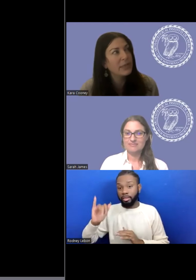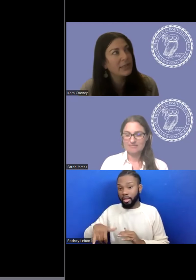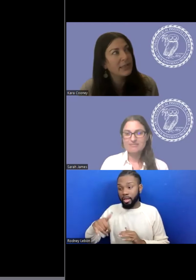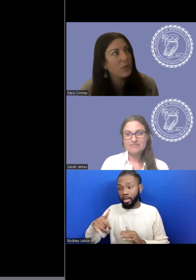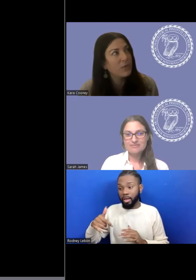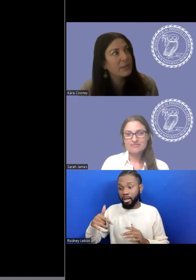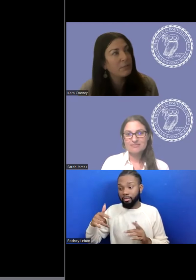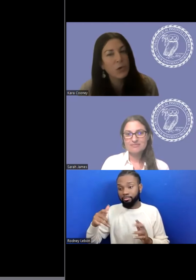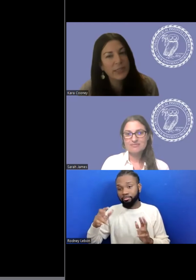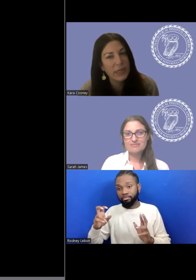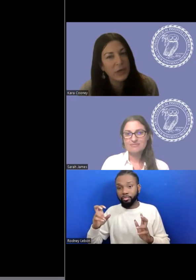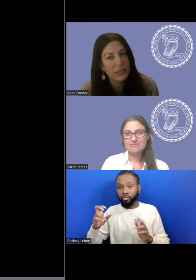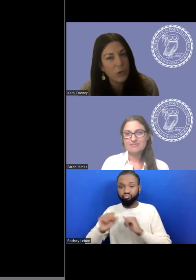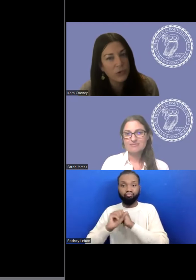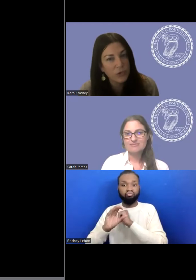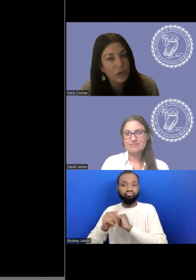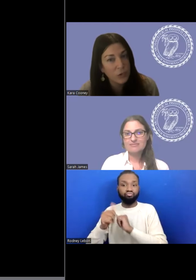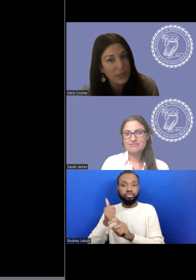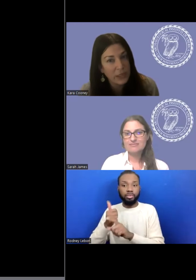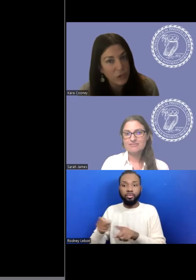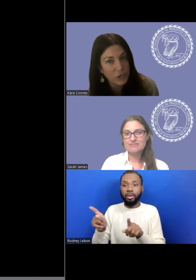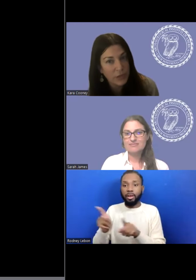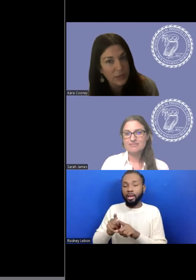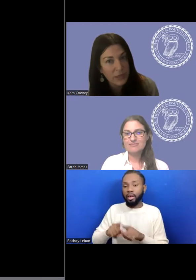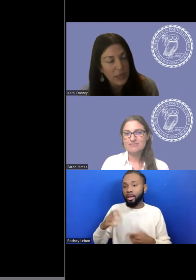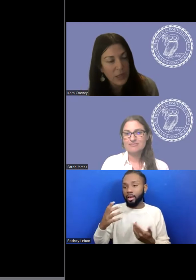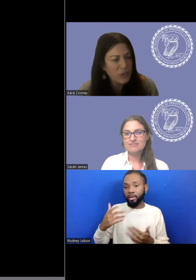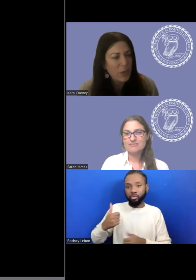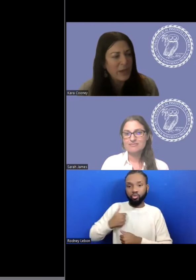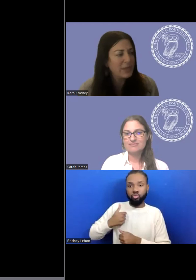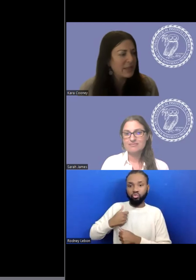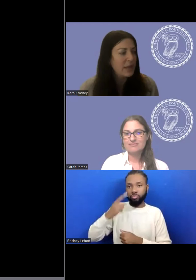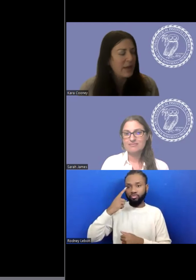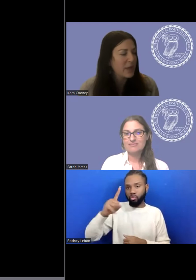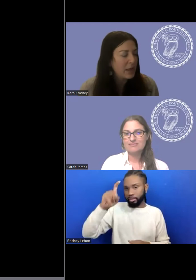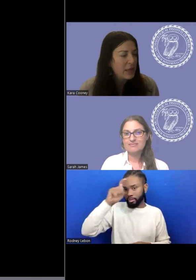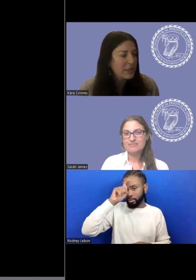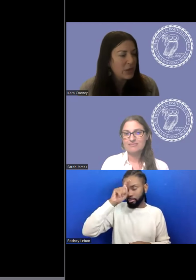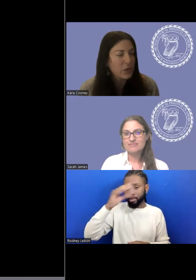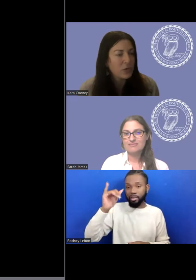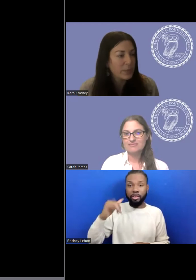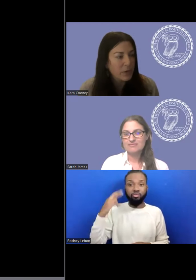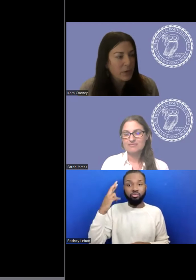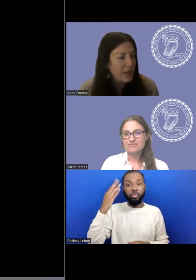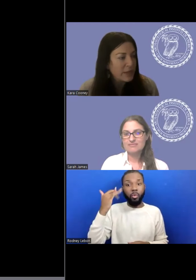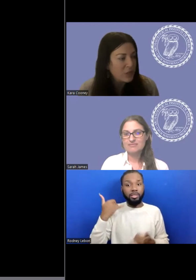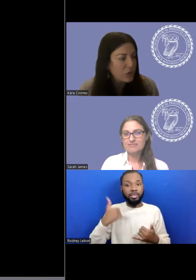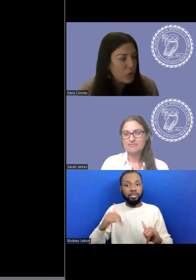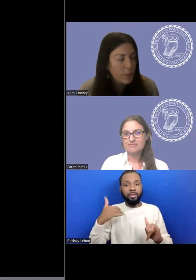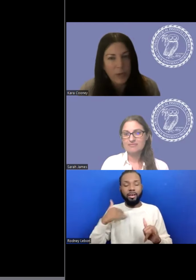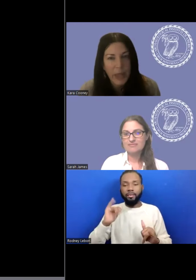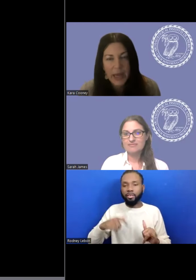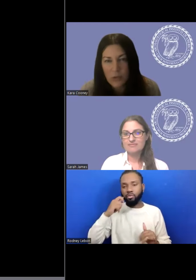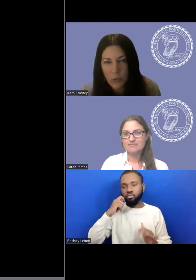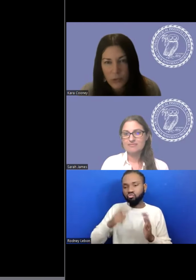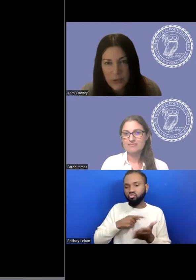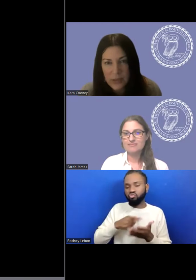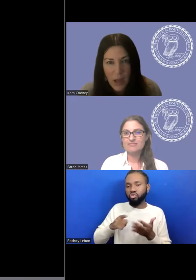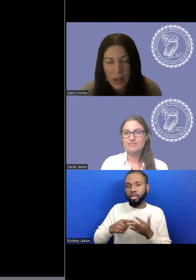sold itself as mercenary soldiers to the Egyptians, which is why we still have that stereotypical and racist trope of the